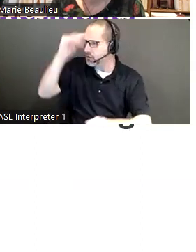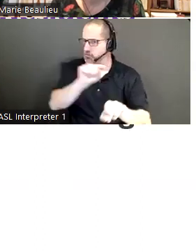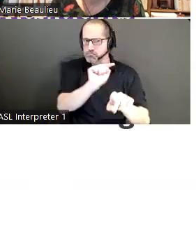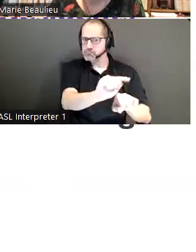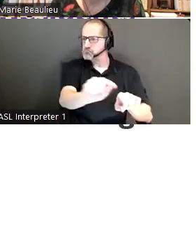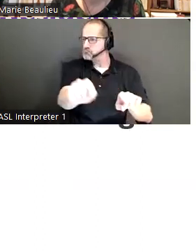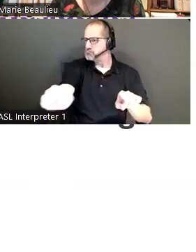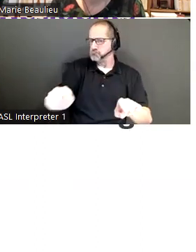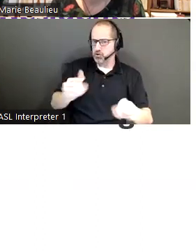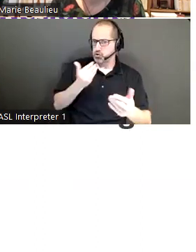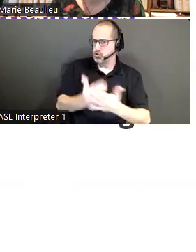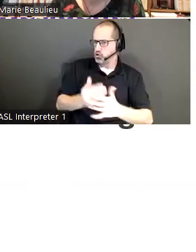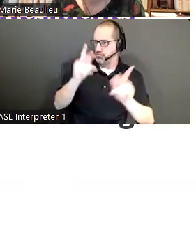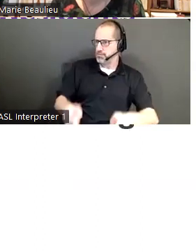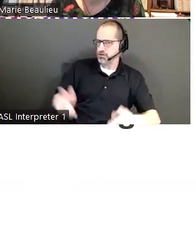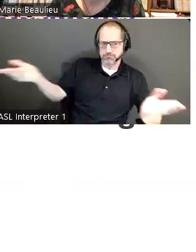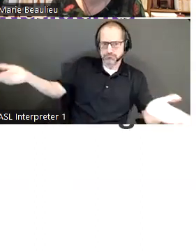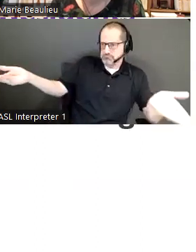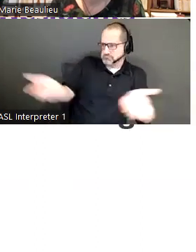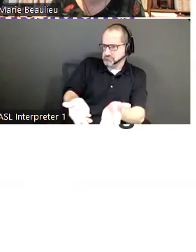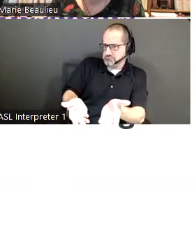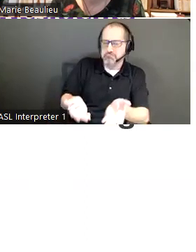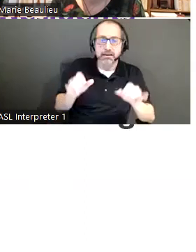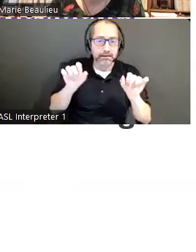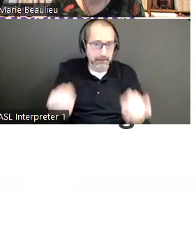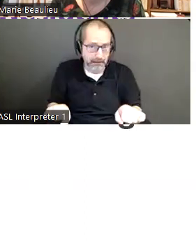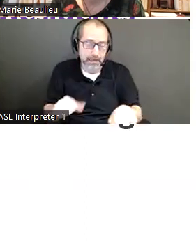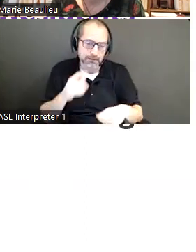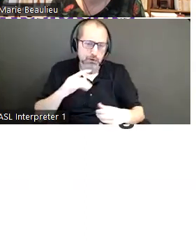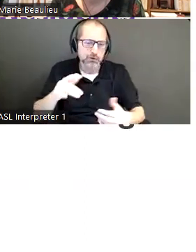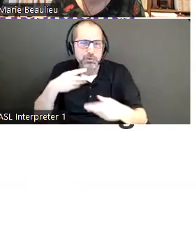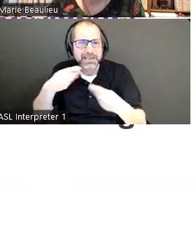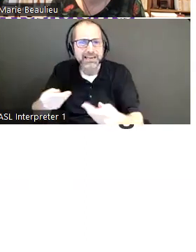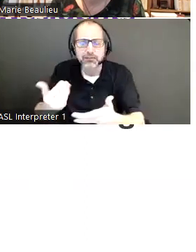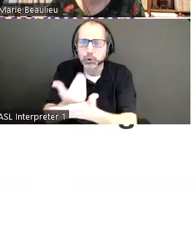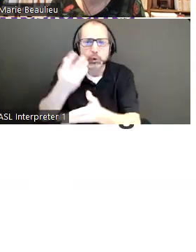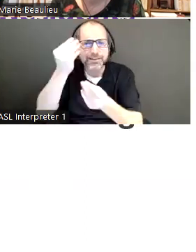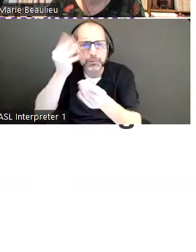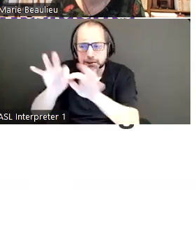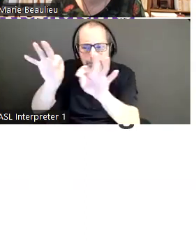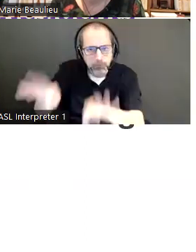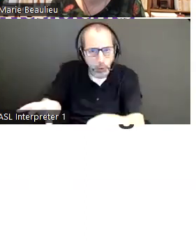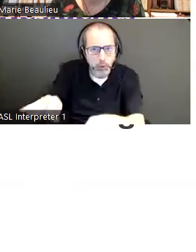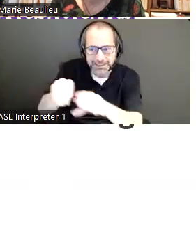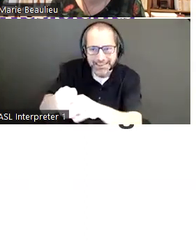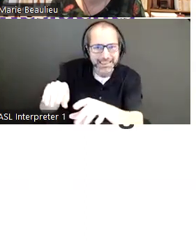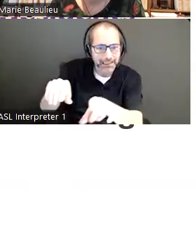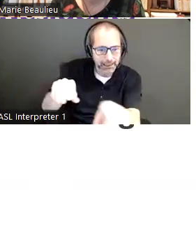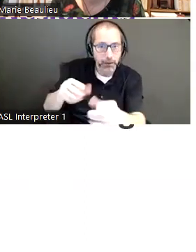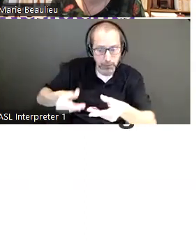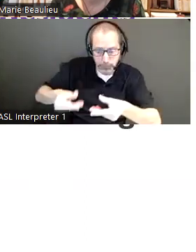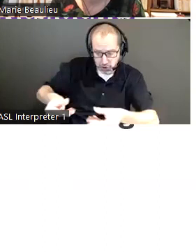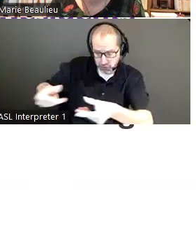many tools to like information forms about new residents and welcoming residents to reinforce